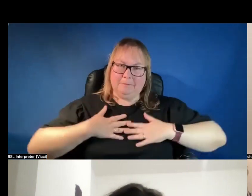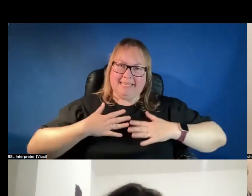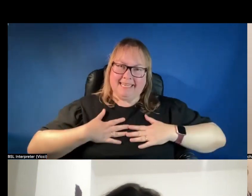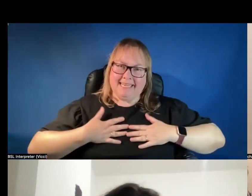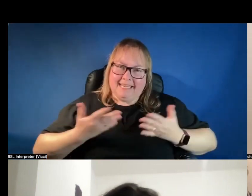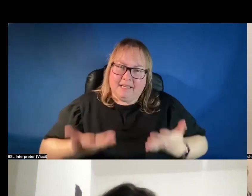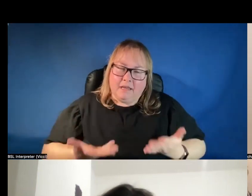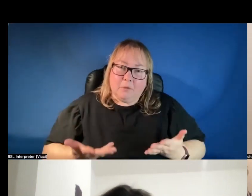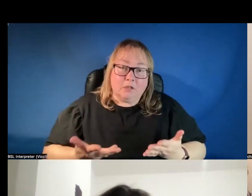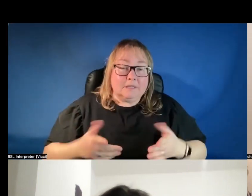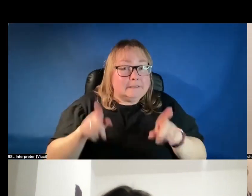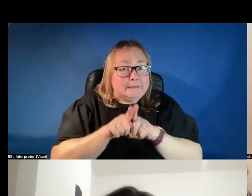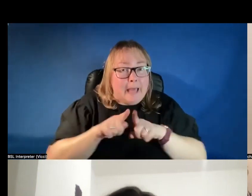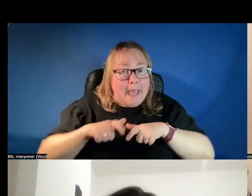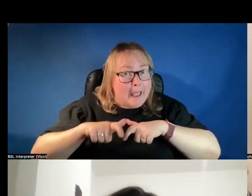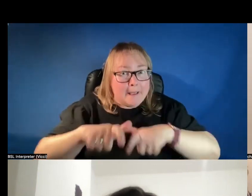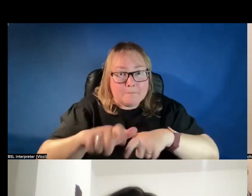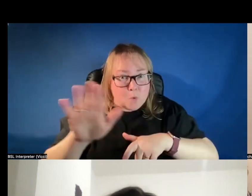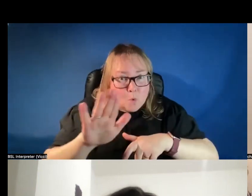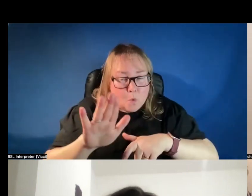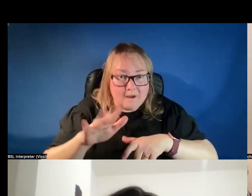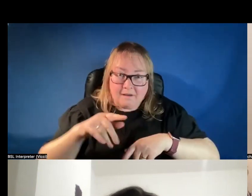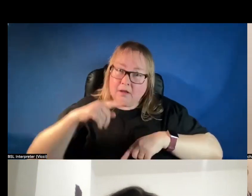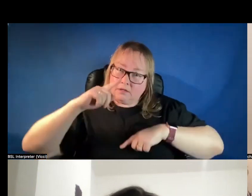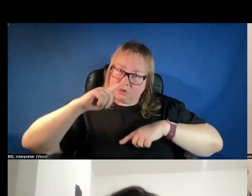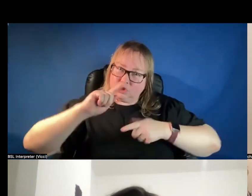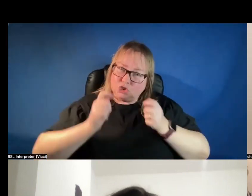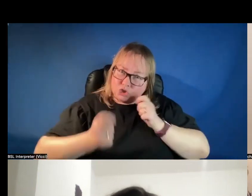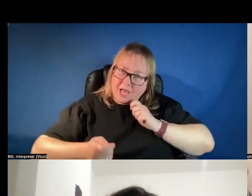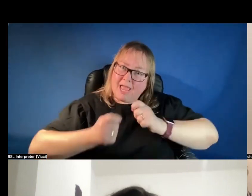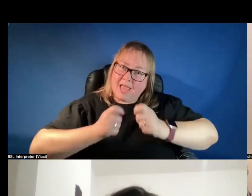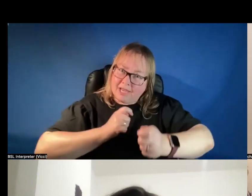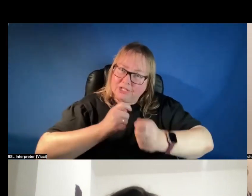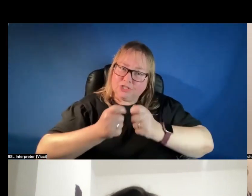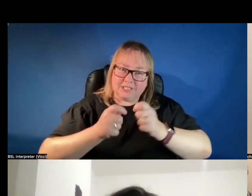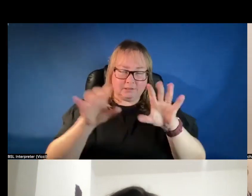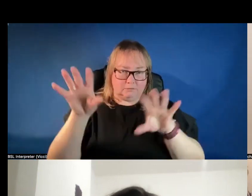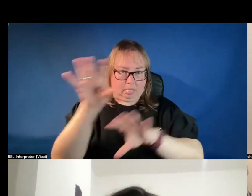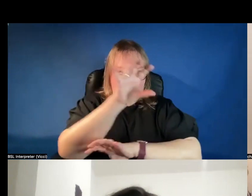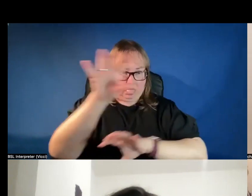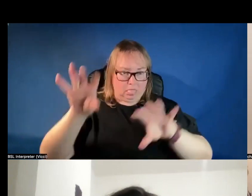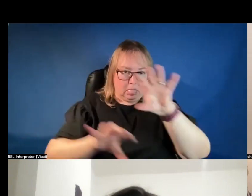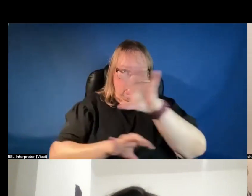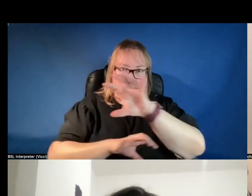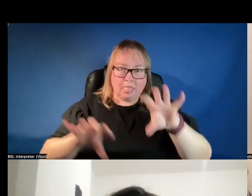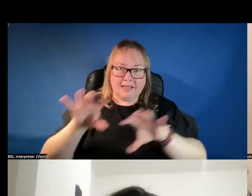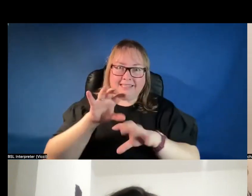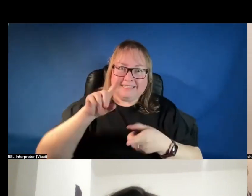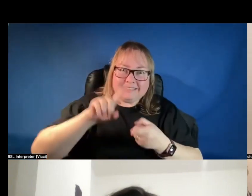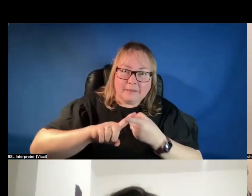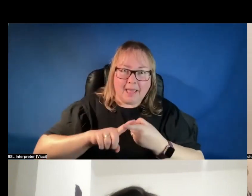different places, that are all there, and they're